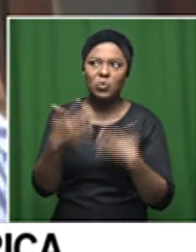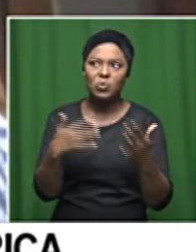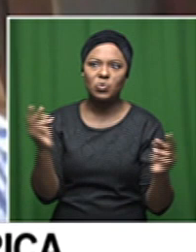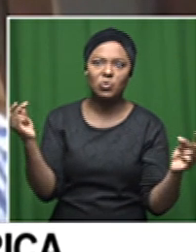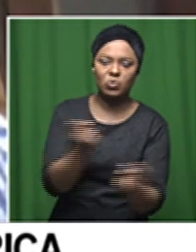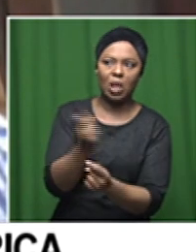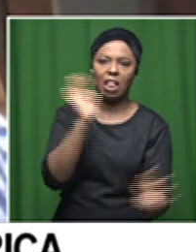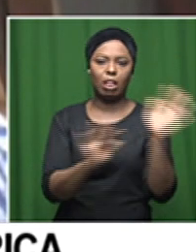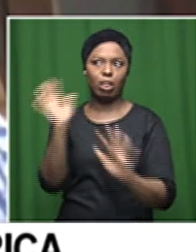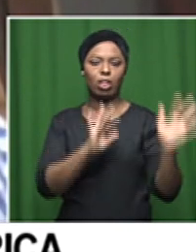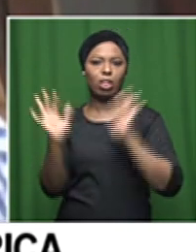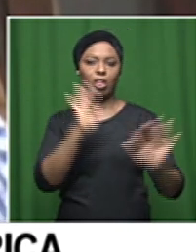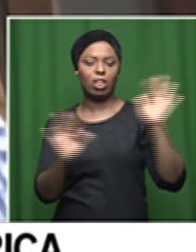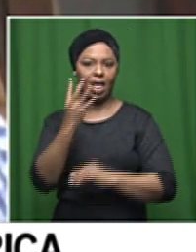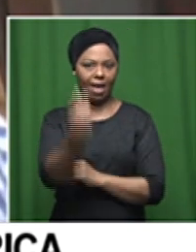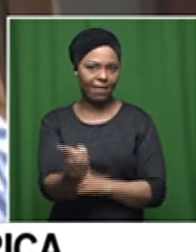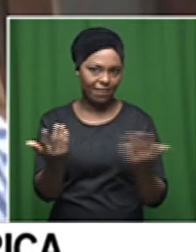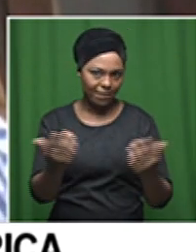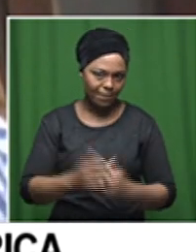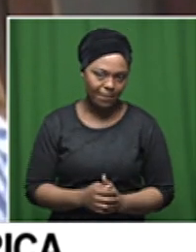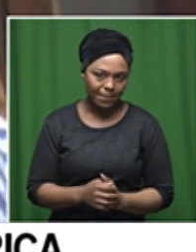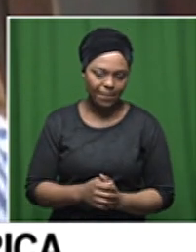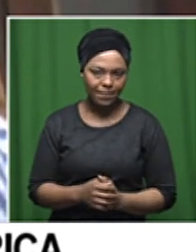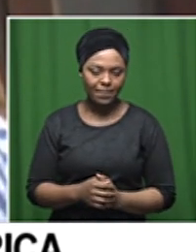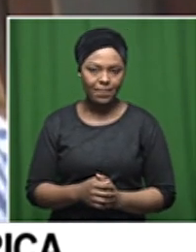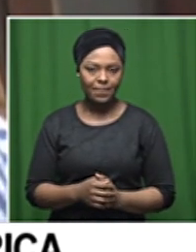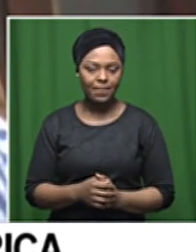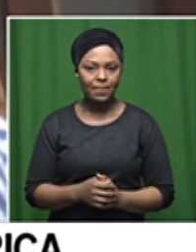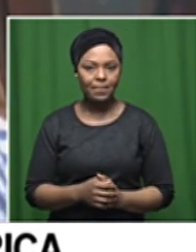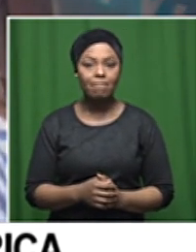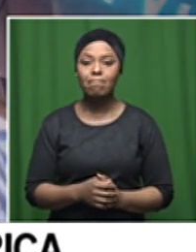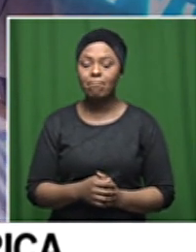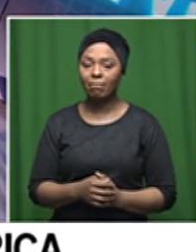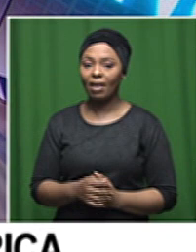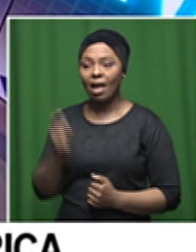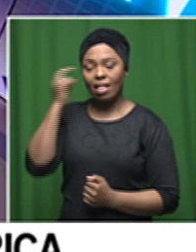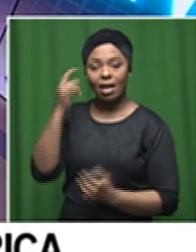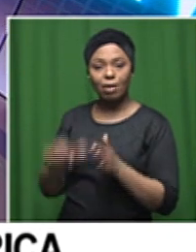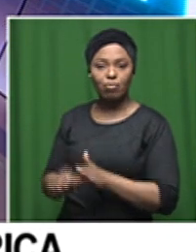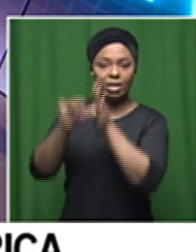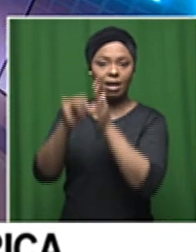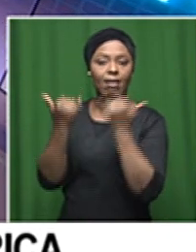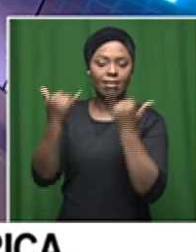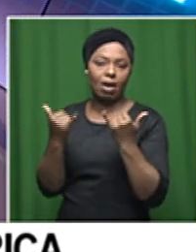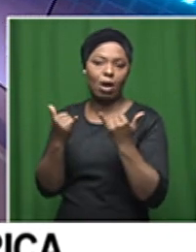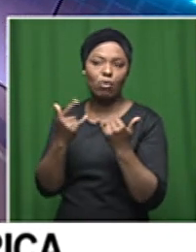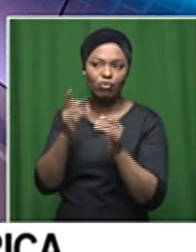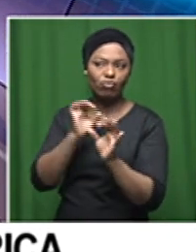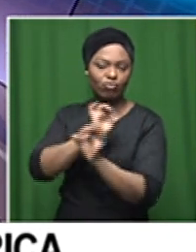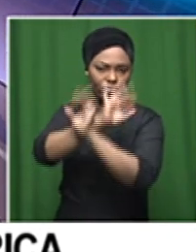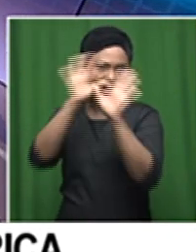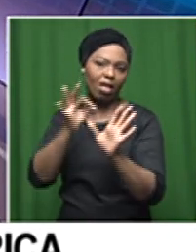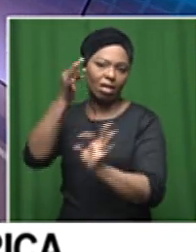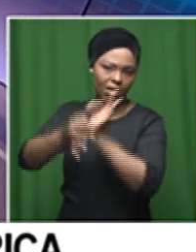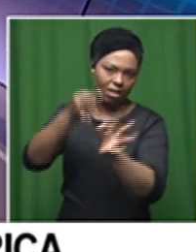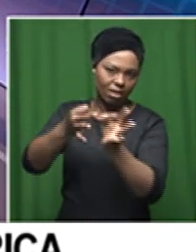health care in the province. Well, I think it's important that, that's highlighted, because I think you've highlighted